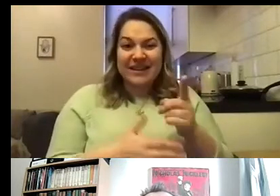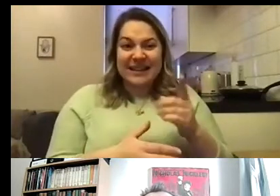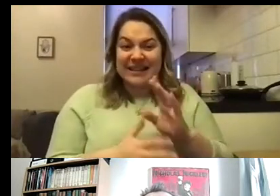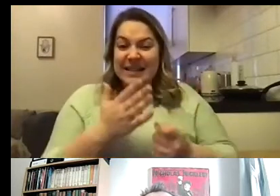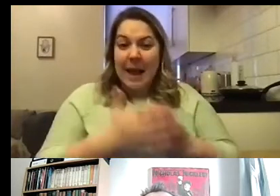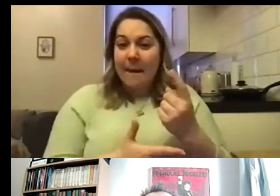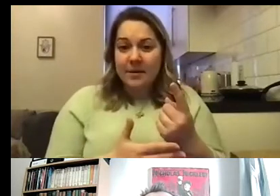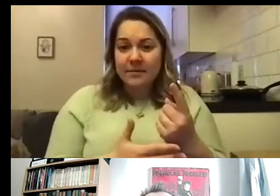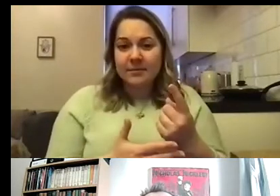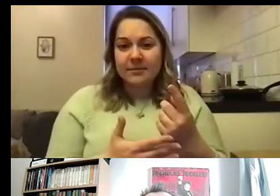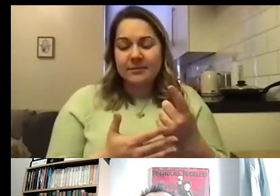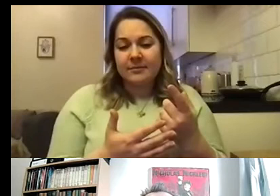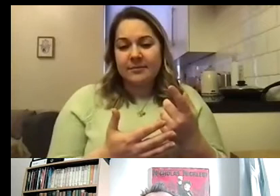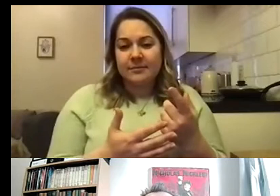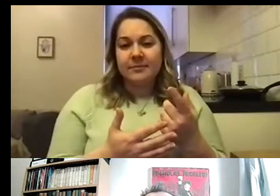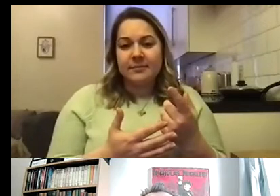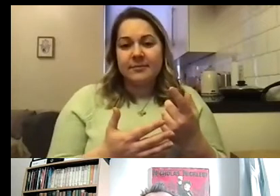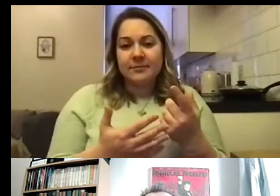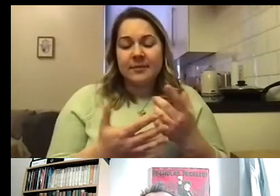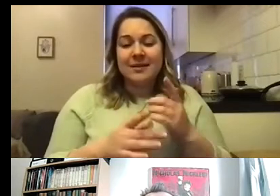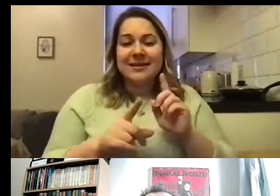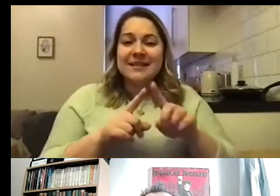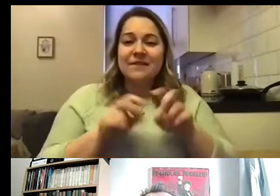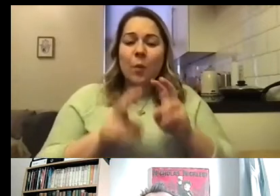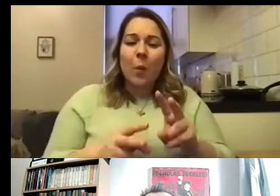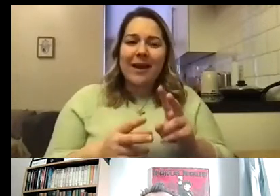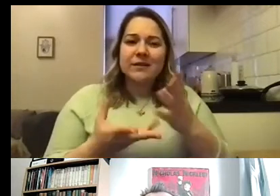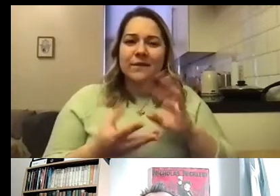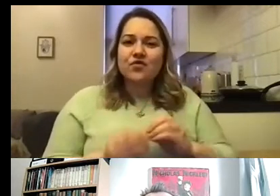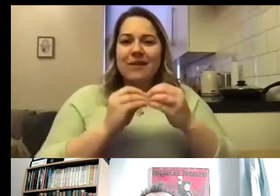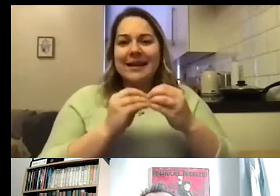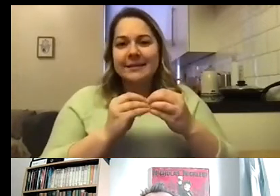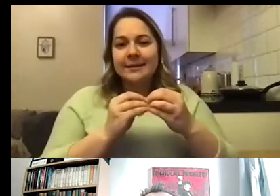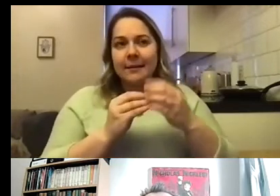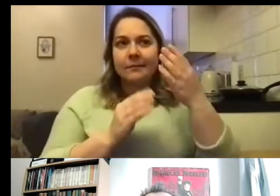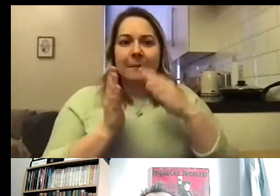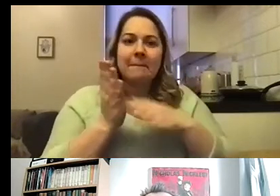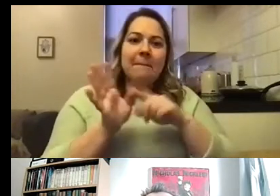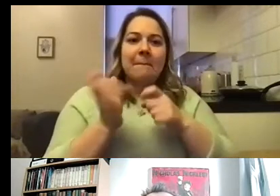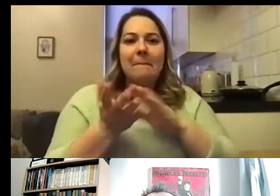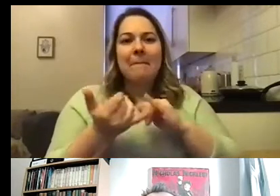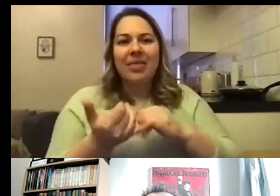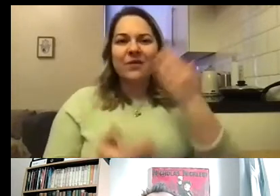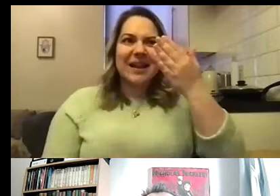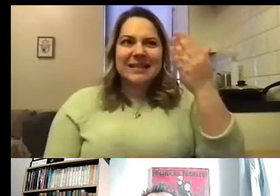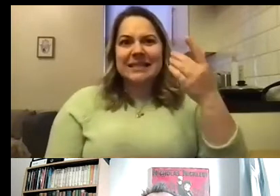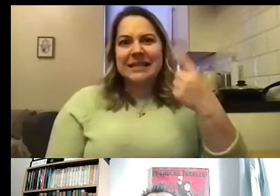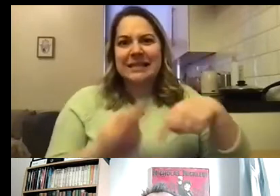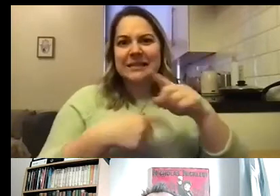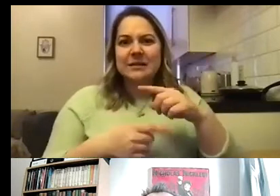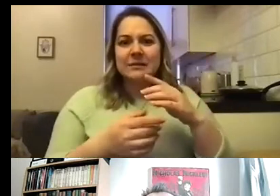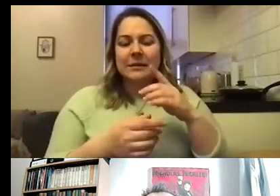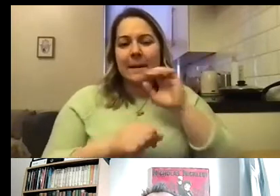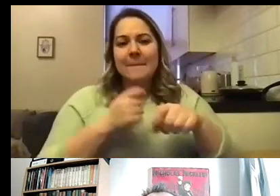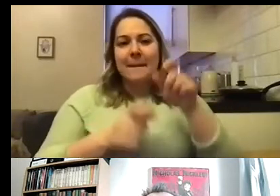exist, and all of these sort of these ways of creating myths and fantasies around why they do exist can sort of help blind people